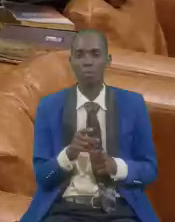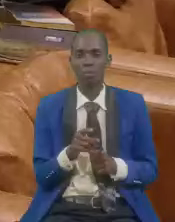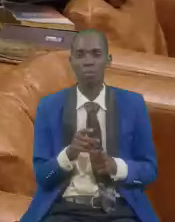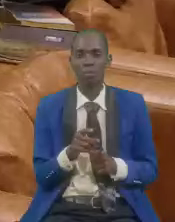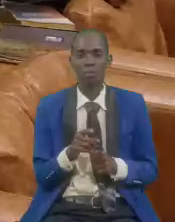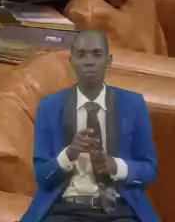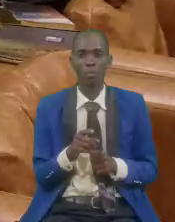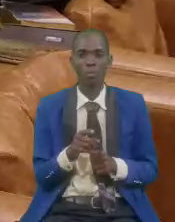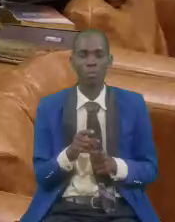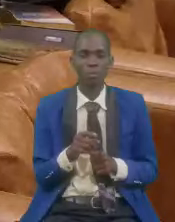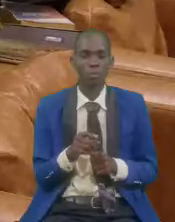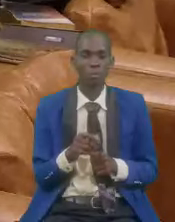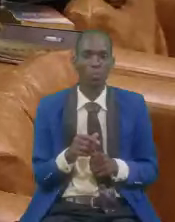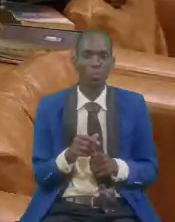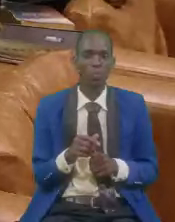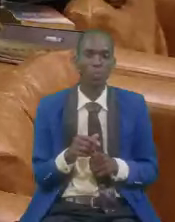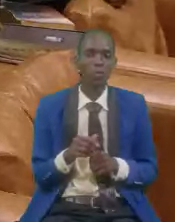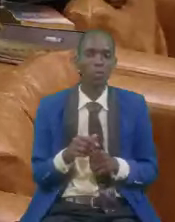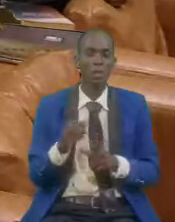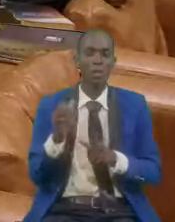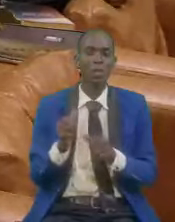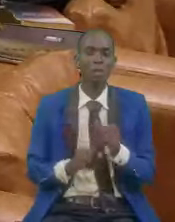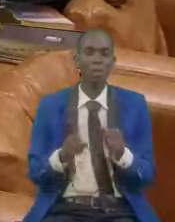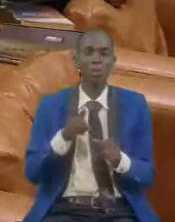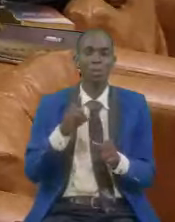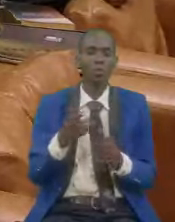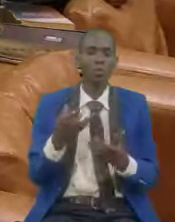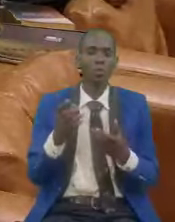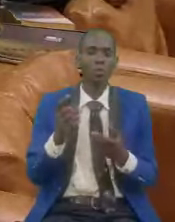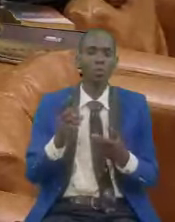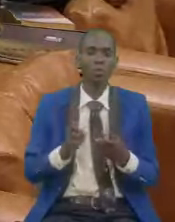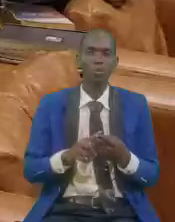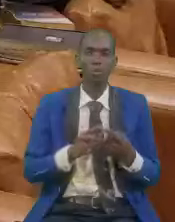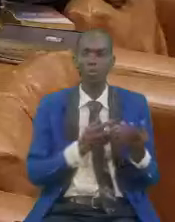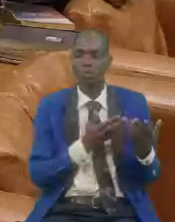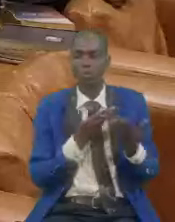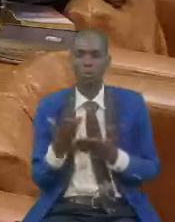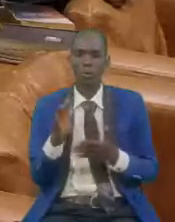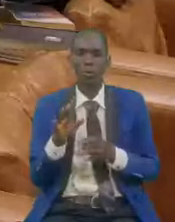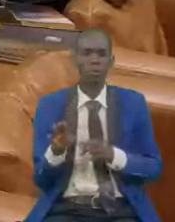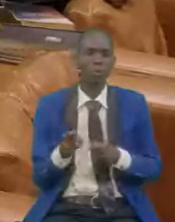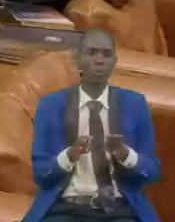everywhere you're allowed to bring out your behavior, don't you see the flood